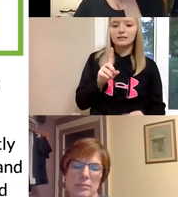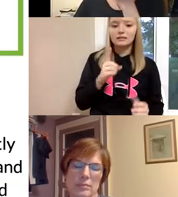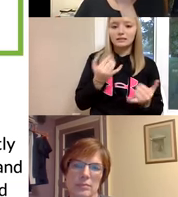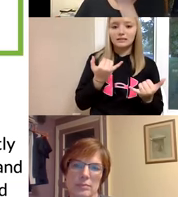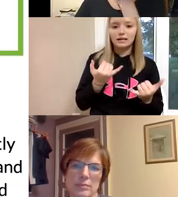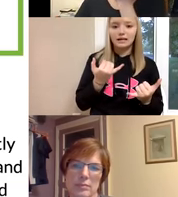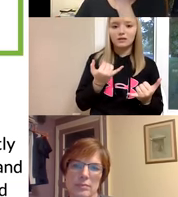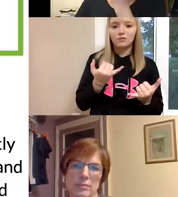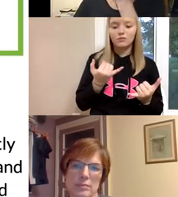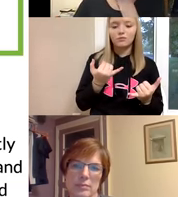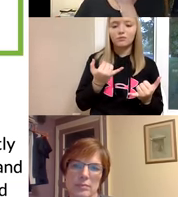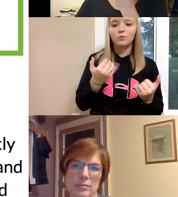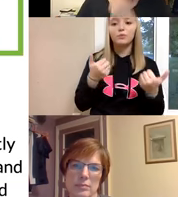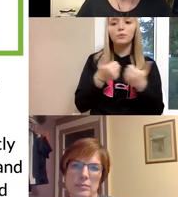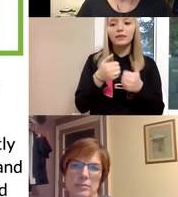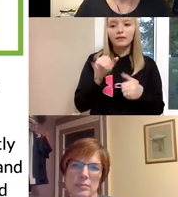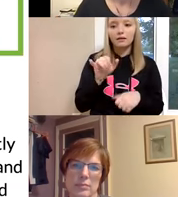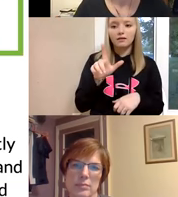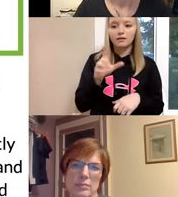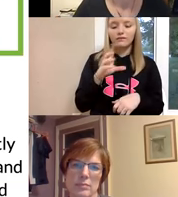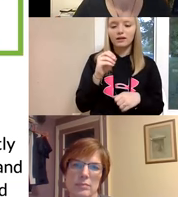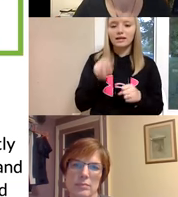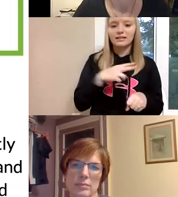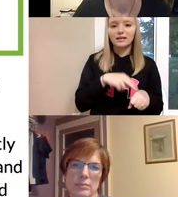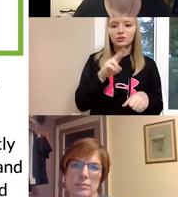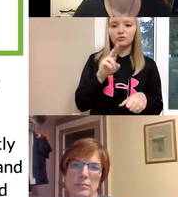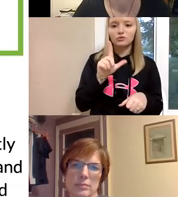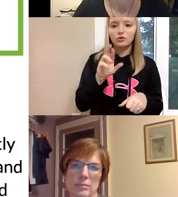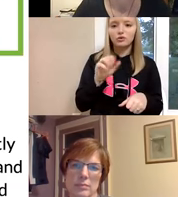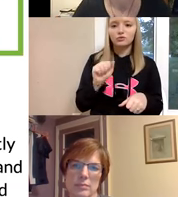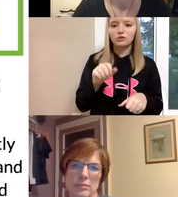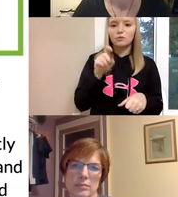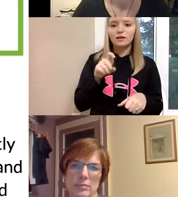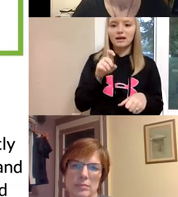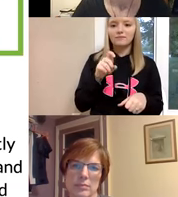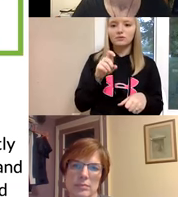with Young Living and Nature Ultra, we have to put it for topical use.